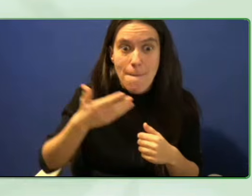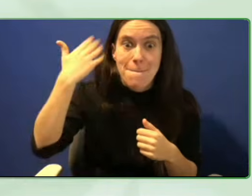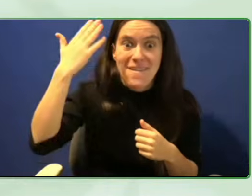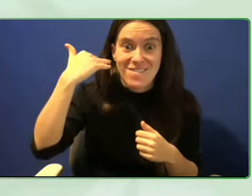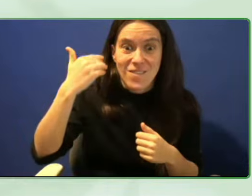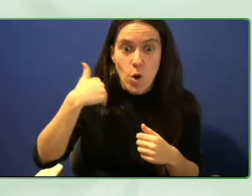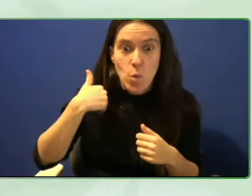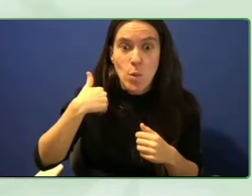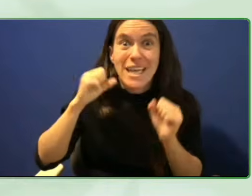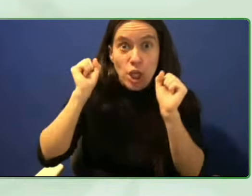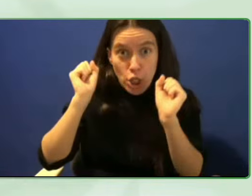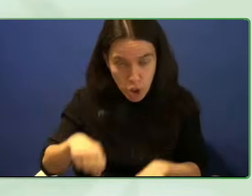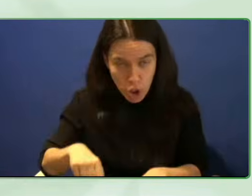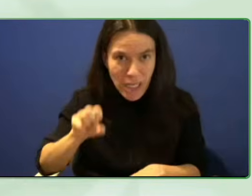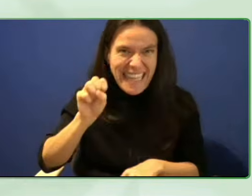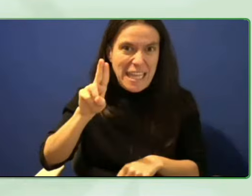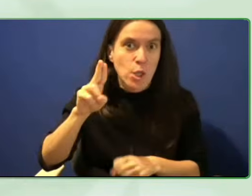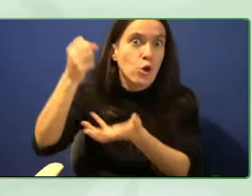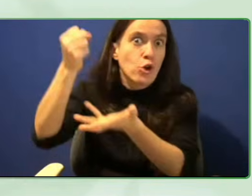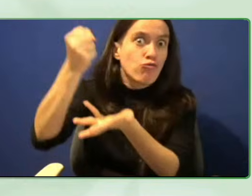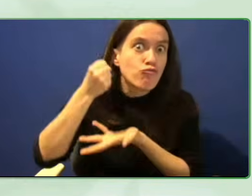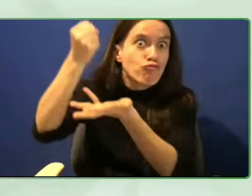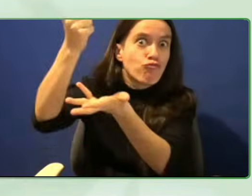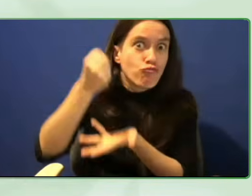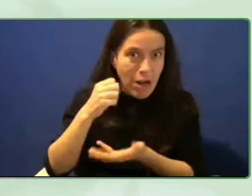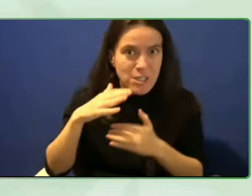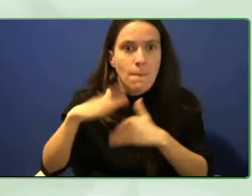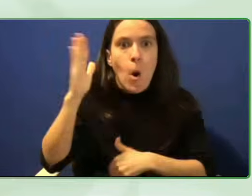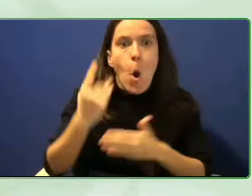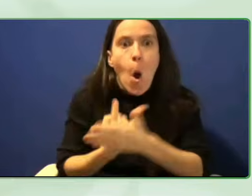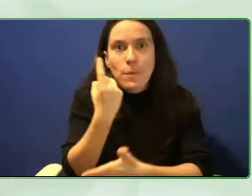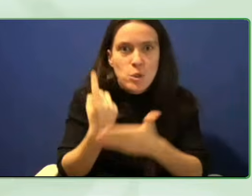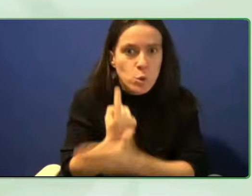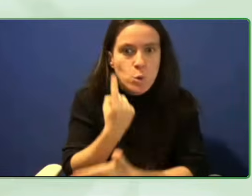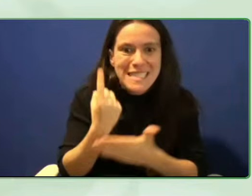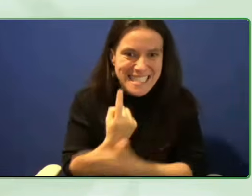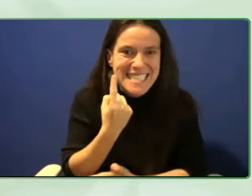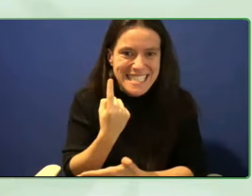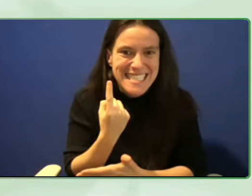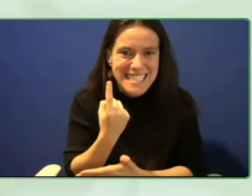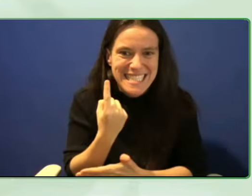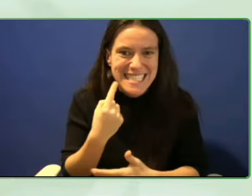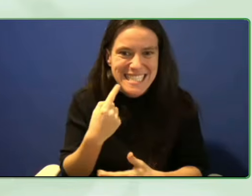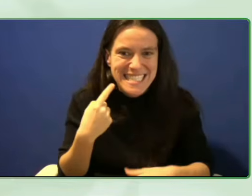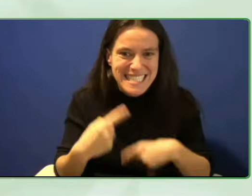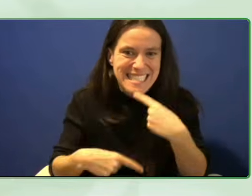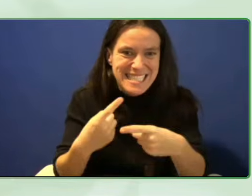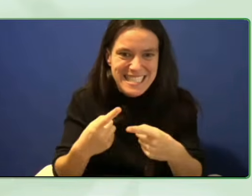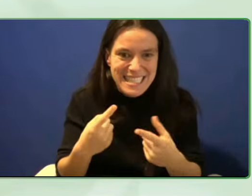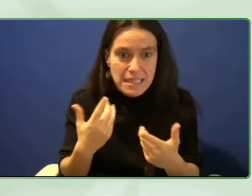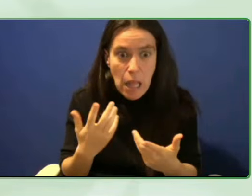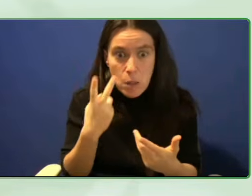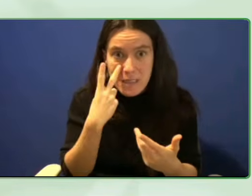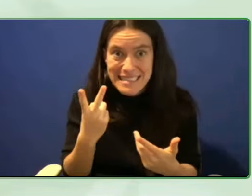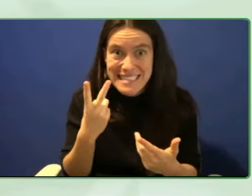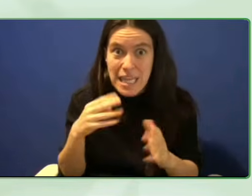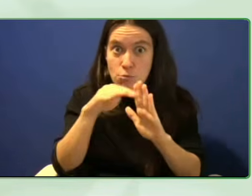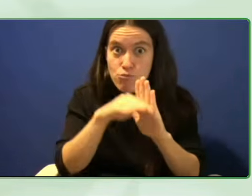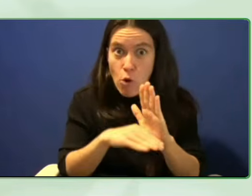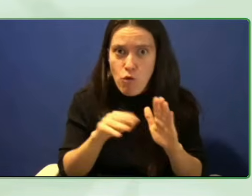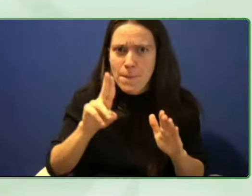public funding, so more opportunities. The UK has since got back into some of those programs, but for us it just made more